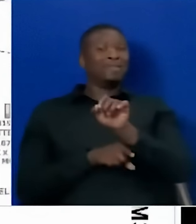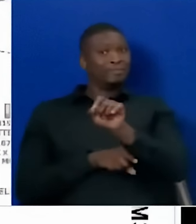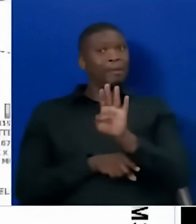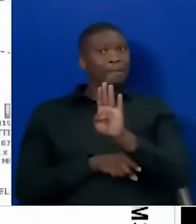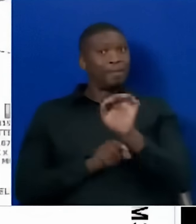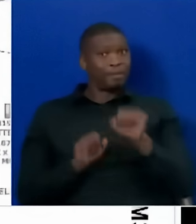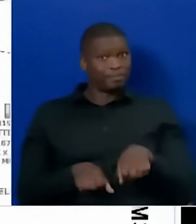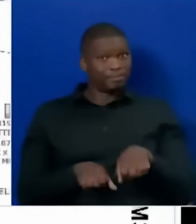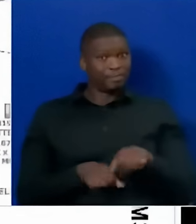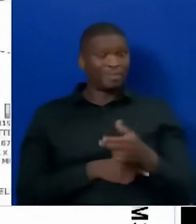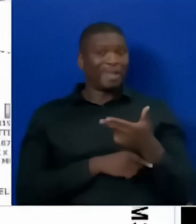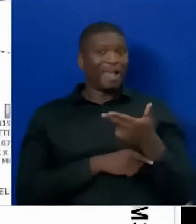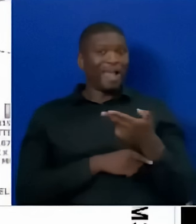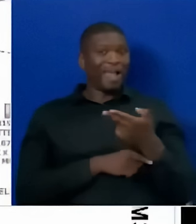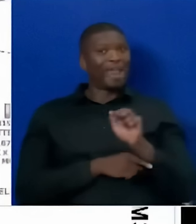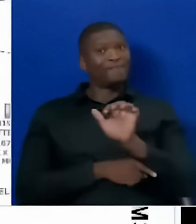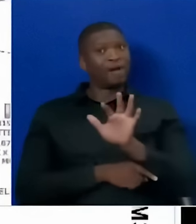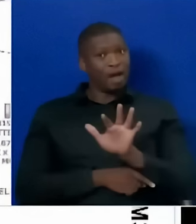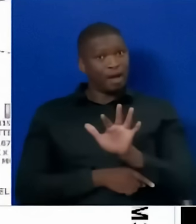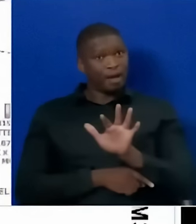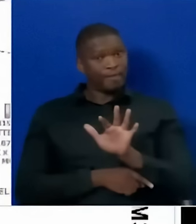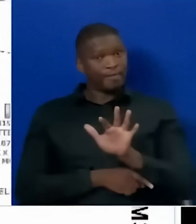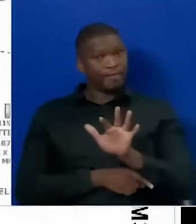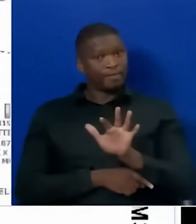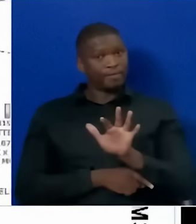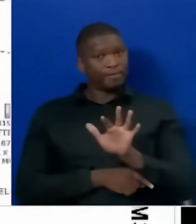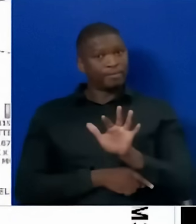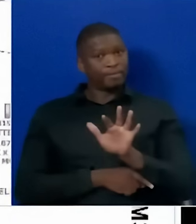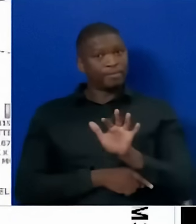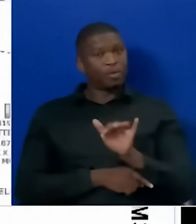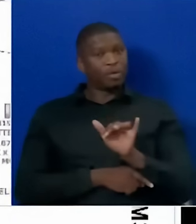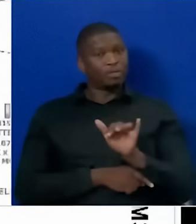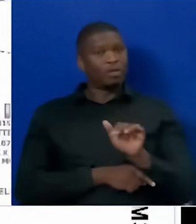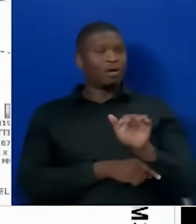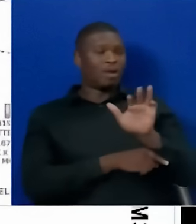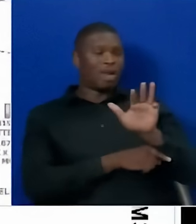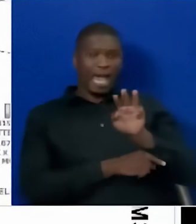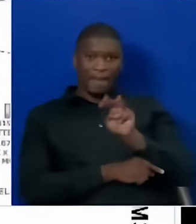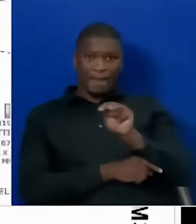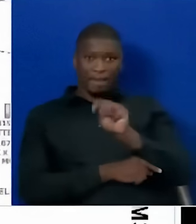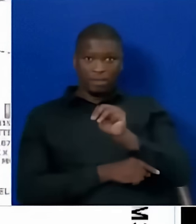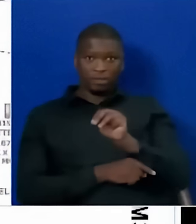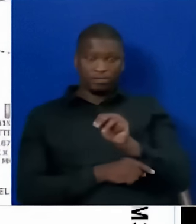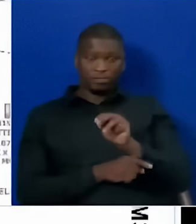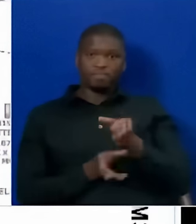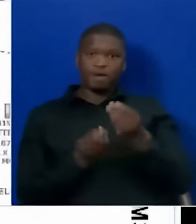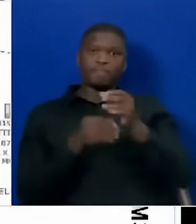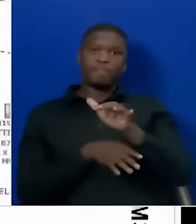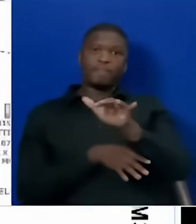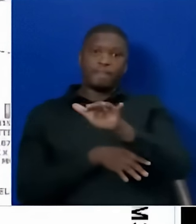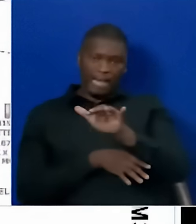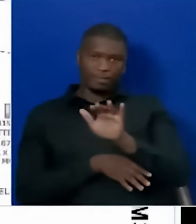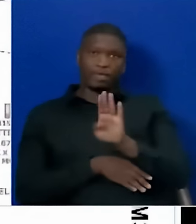5 is, I think it's the Sauer 9mm seized at Bramley. That is correct,